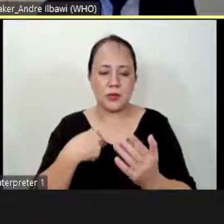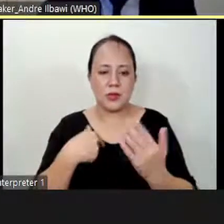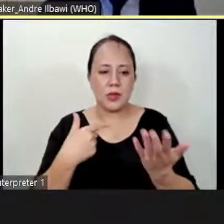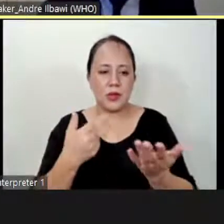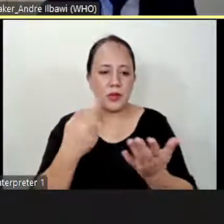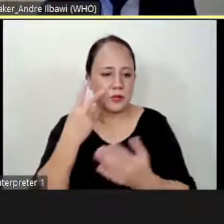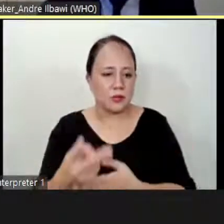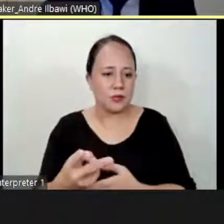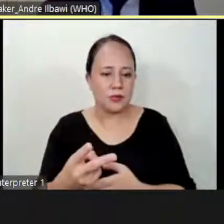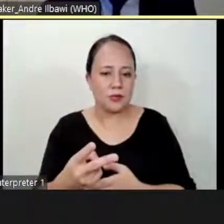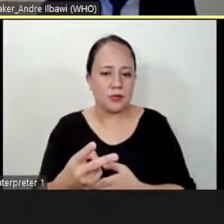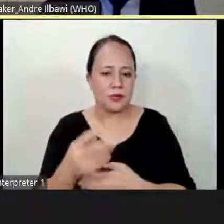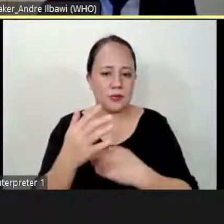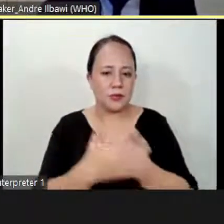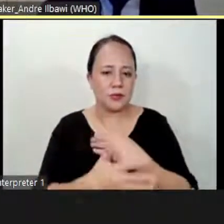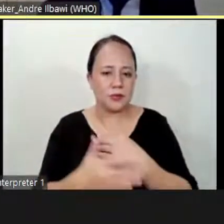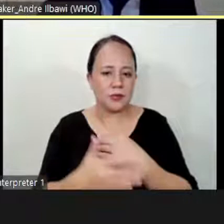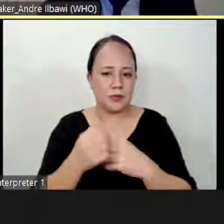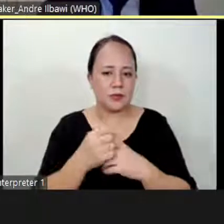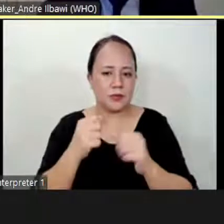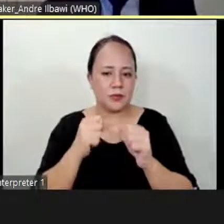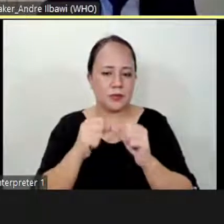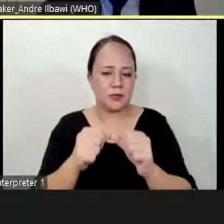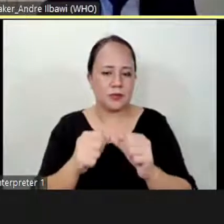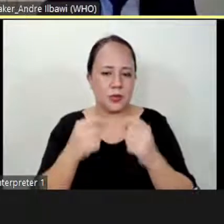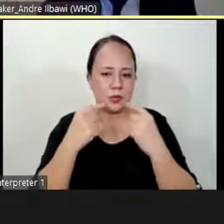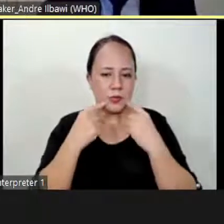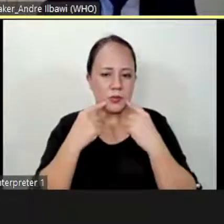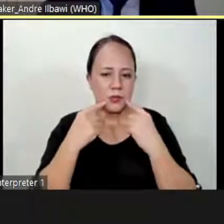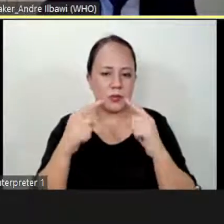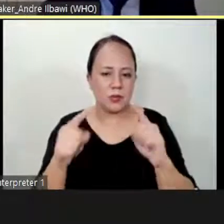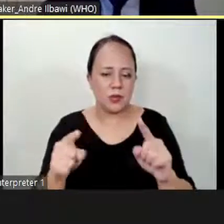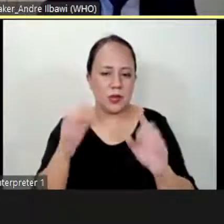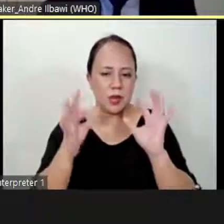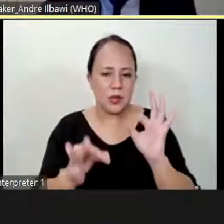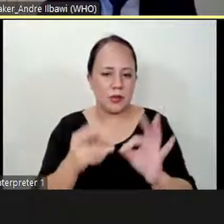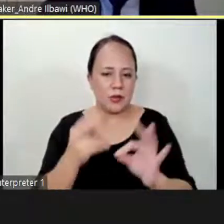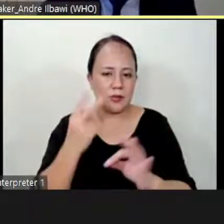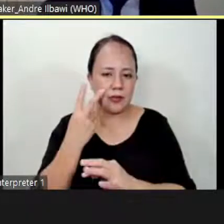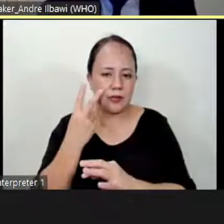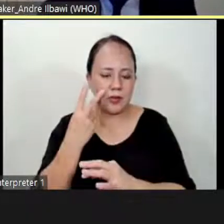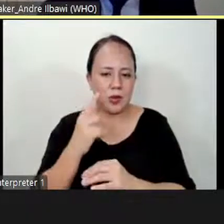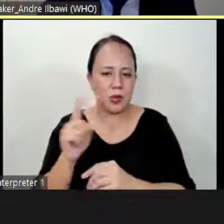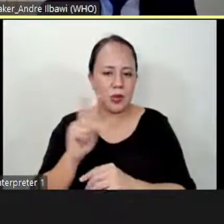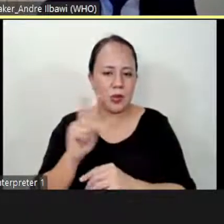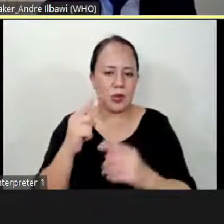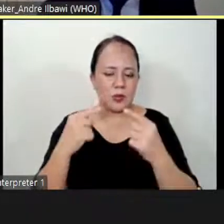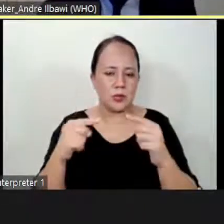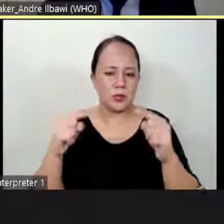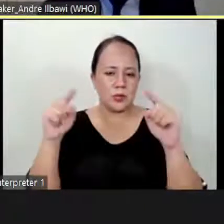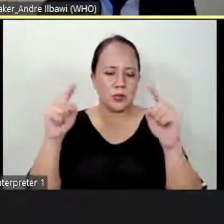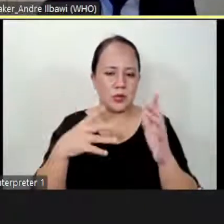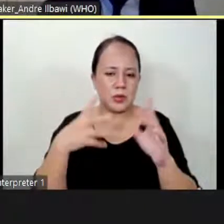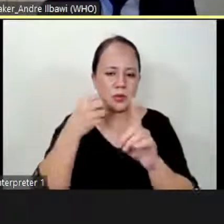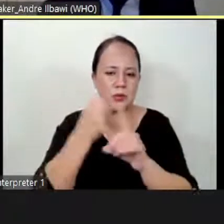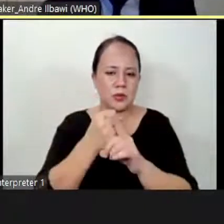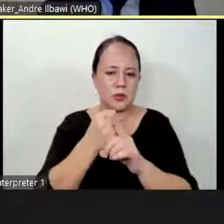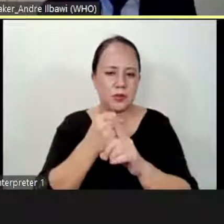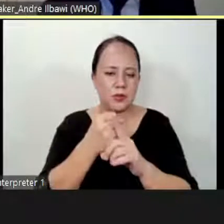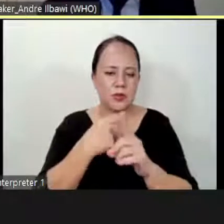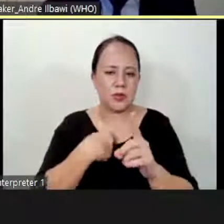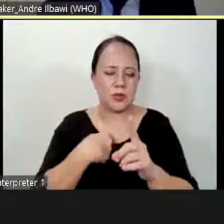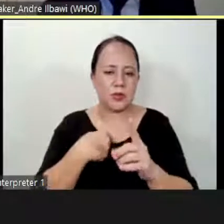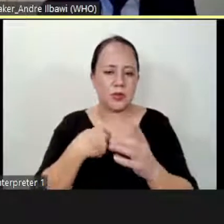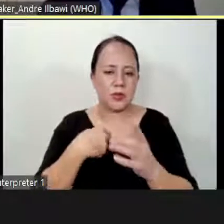from the Philippines, you have made good progress. If we look at what is the progress towards the achievement of premature mortality, specifically